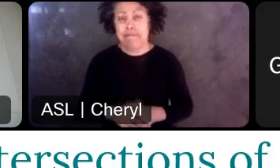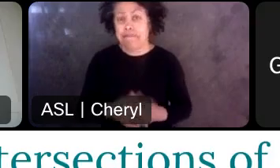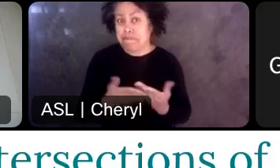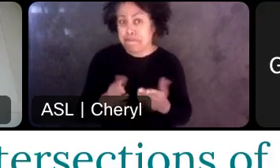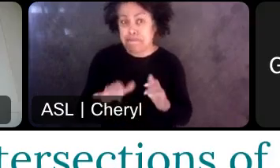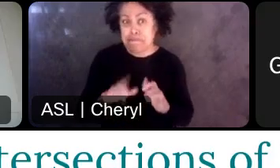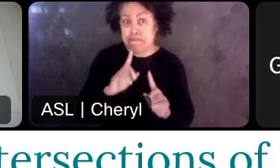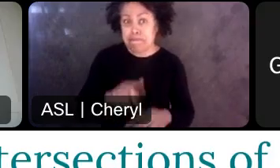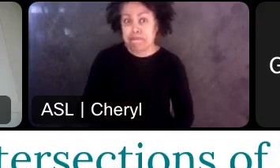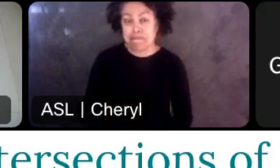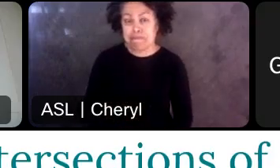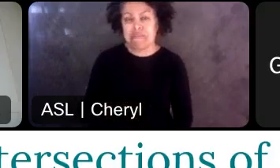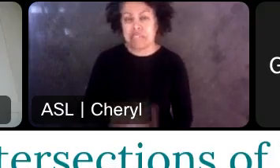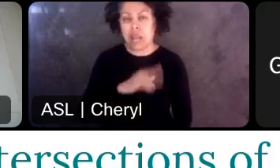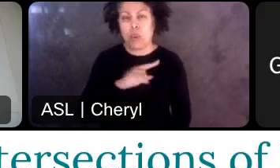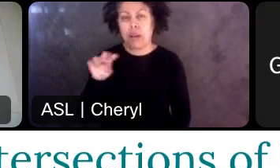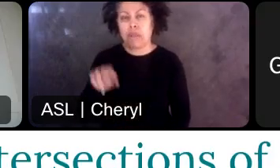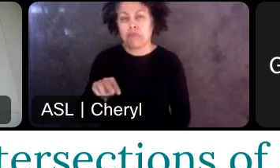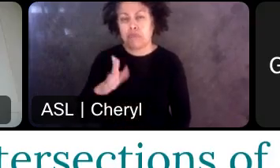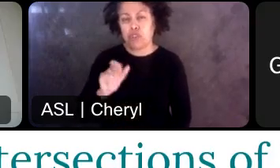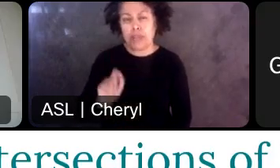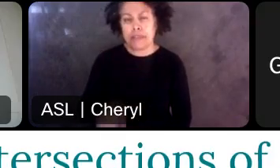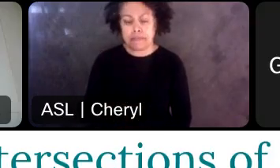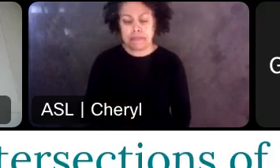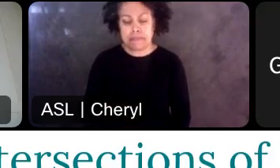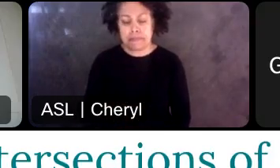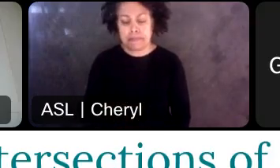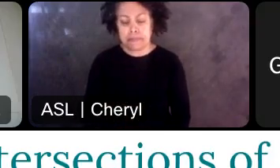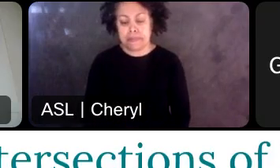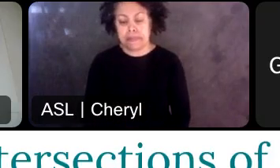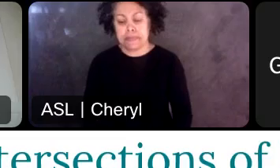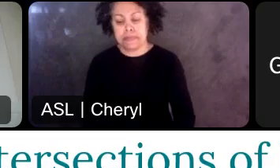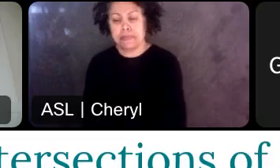chat. Give it a moment.